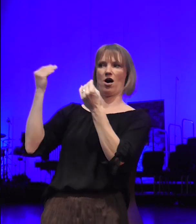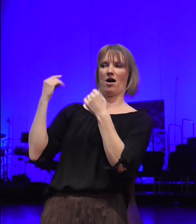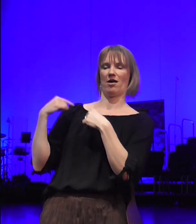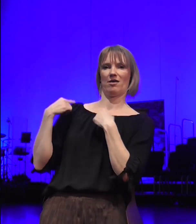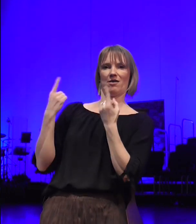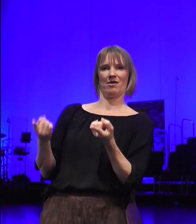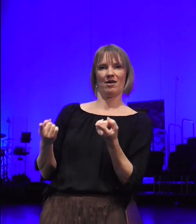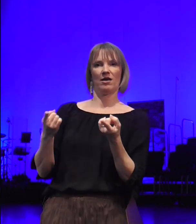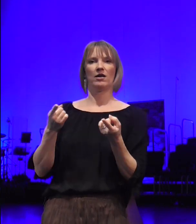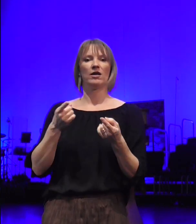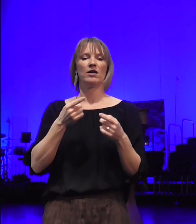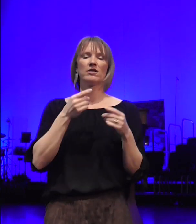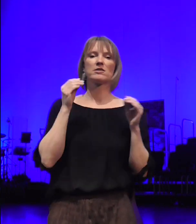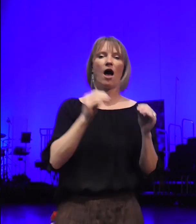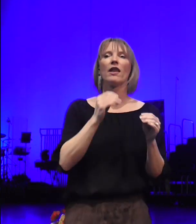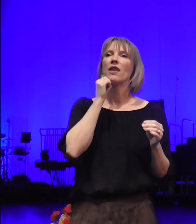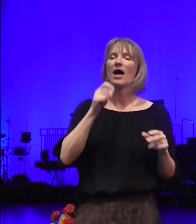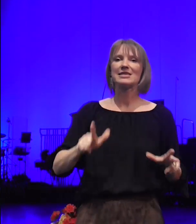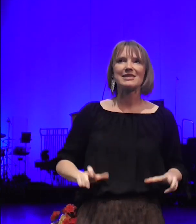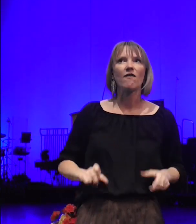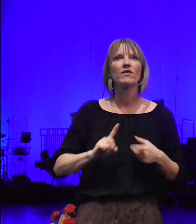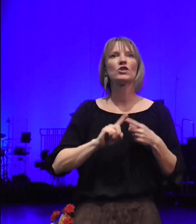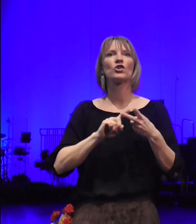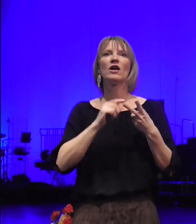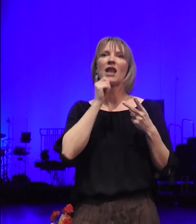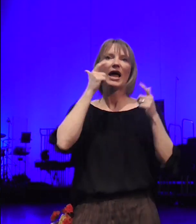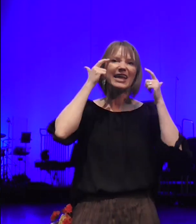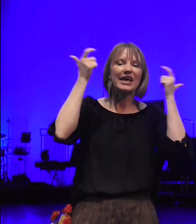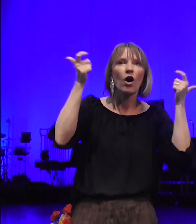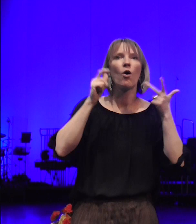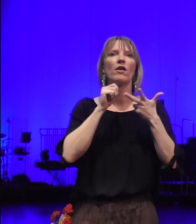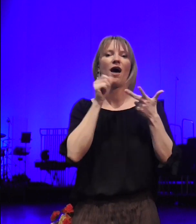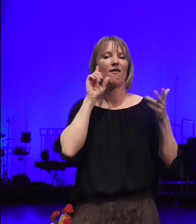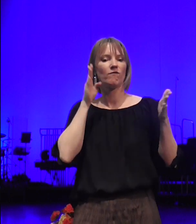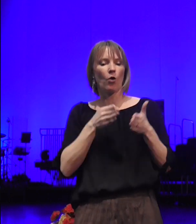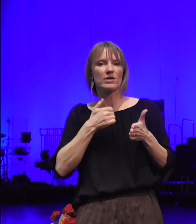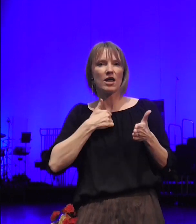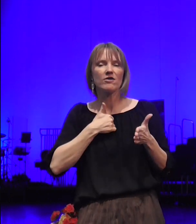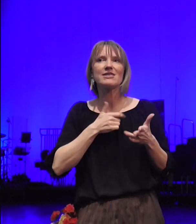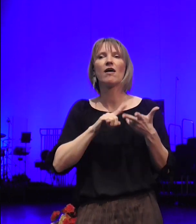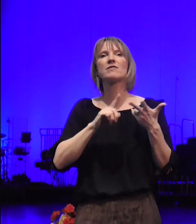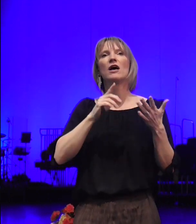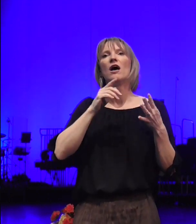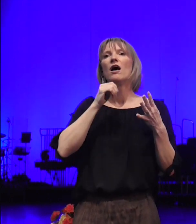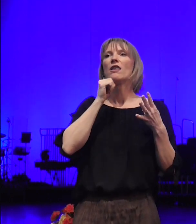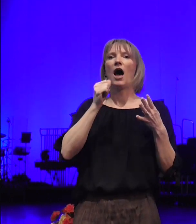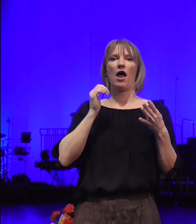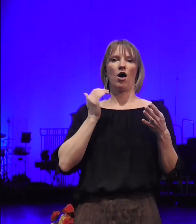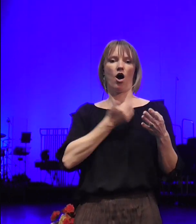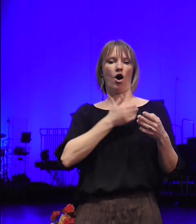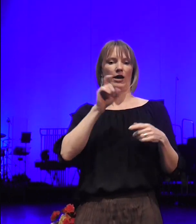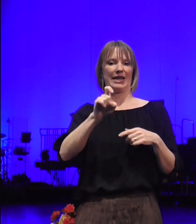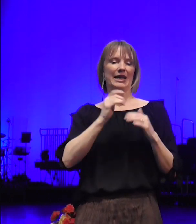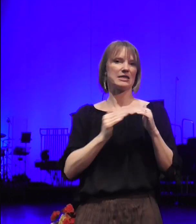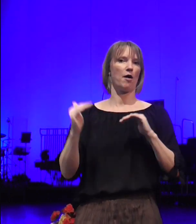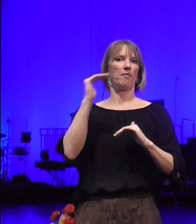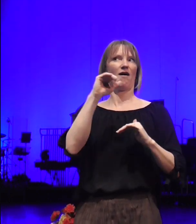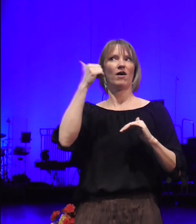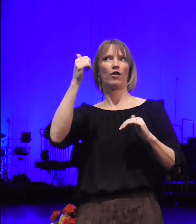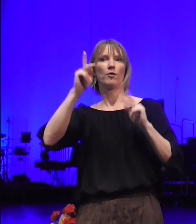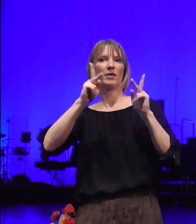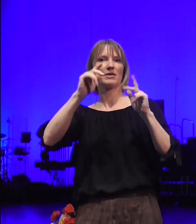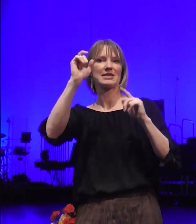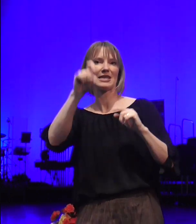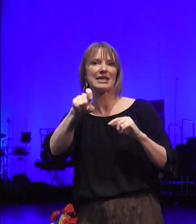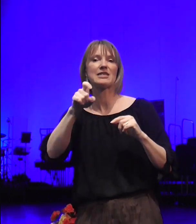been taught not to be selfish, not to be egotistical, not to be so focused on ourselves, not to place our needs before other people, to be